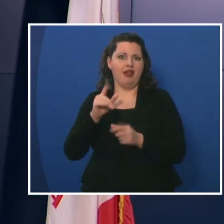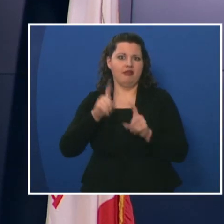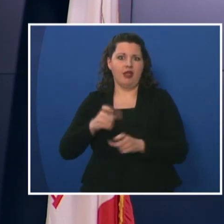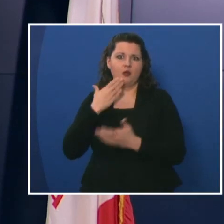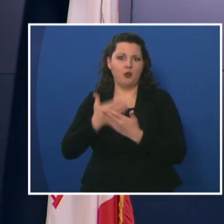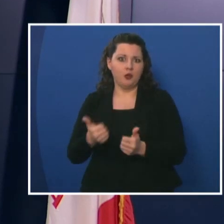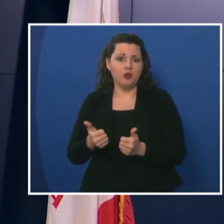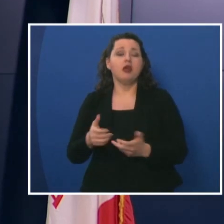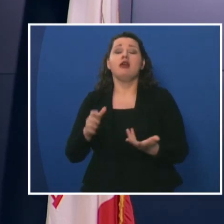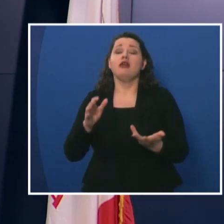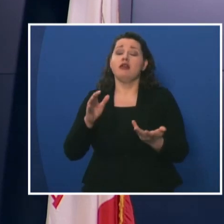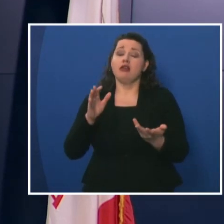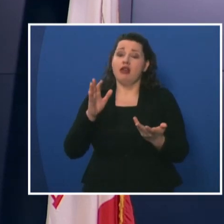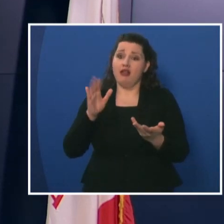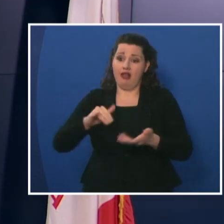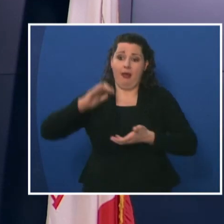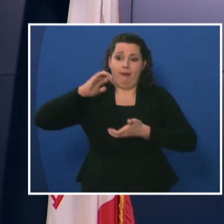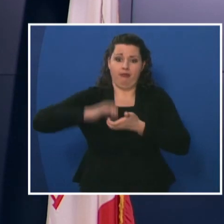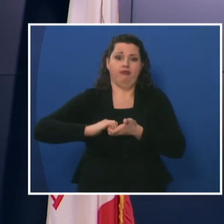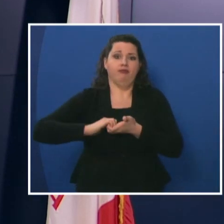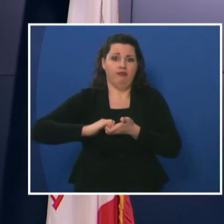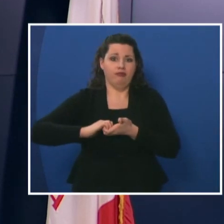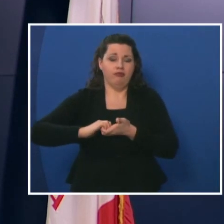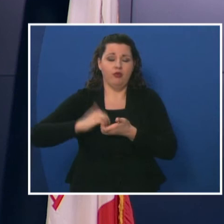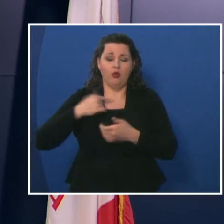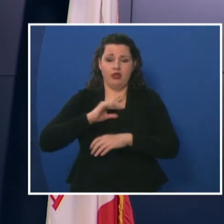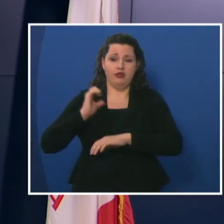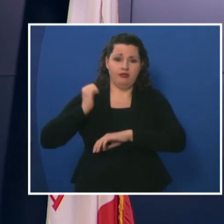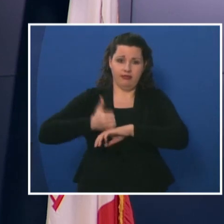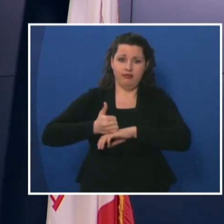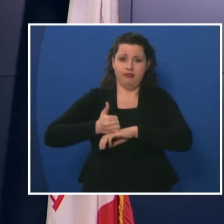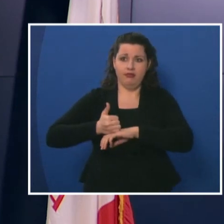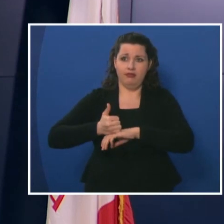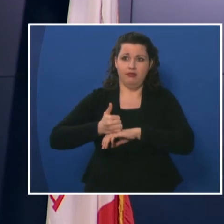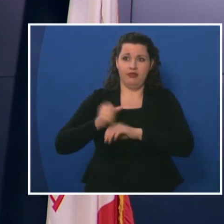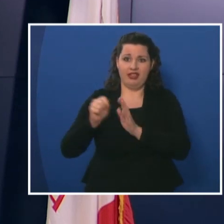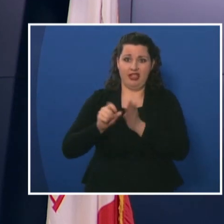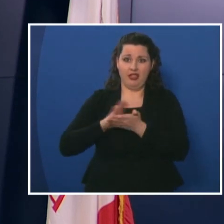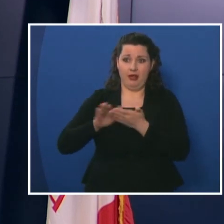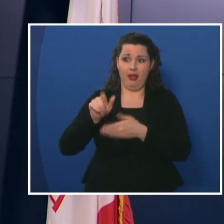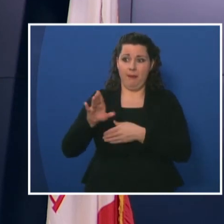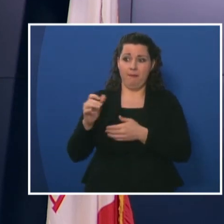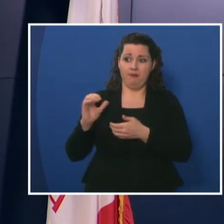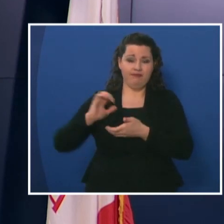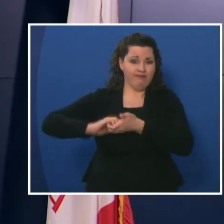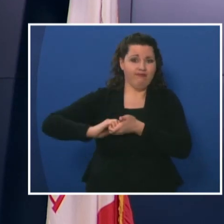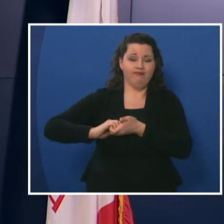just the partnership that we've established with the State Hygienic